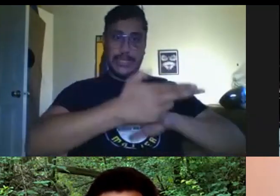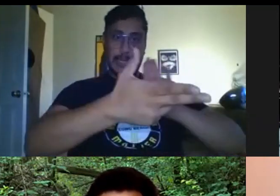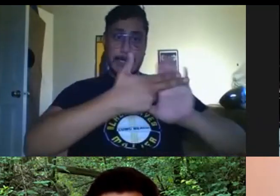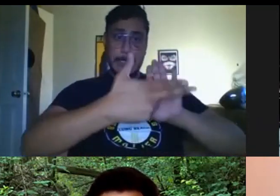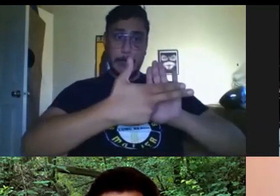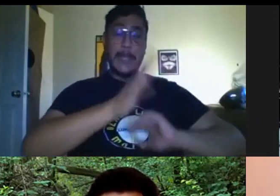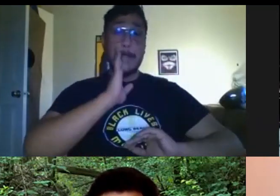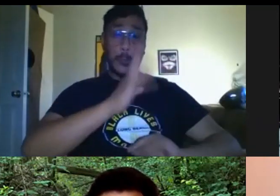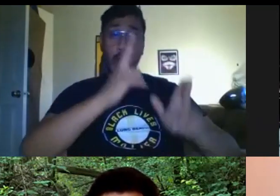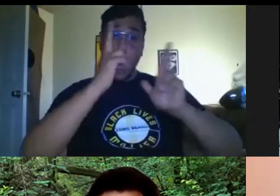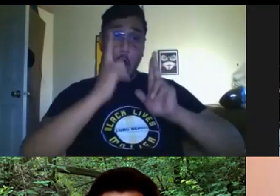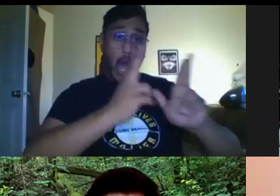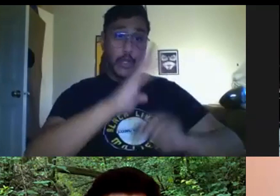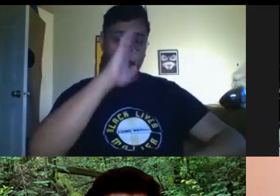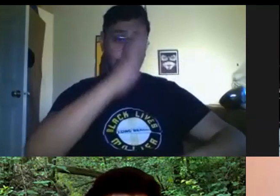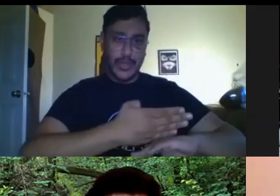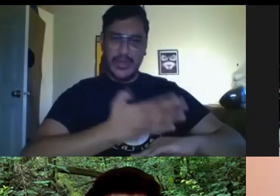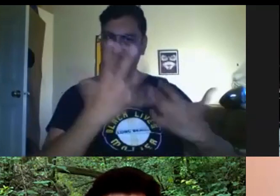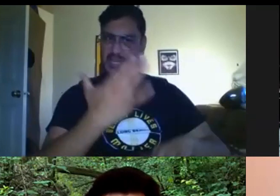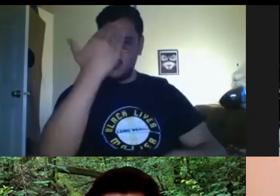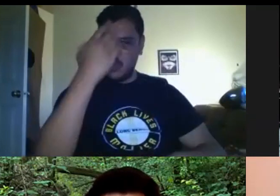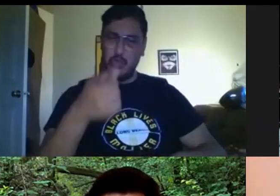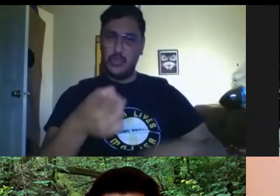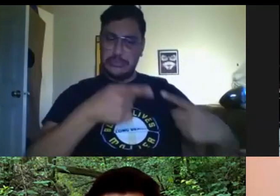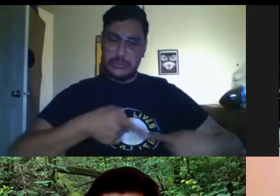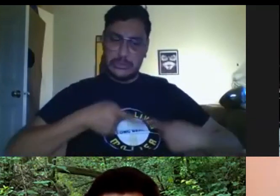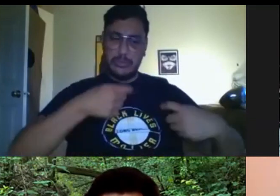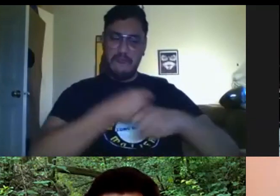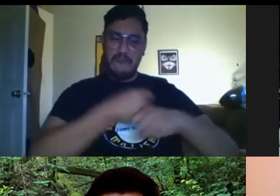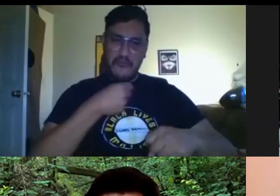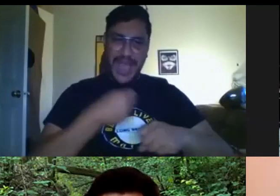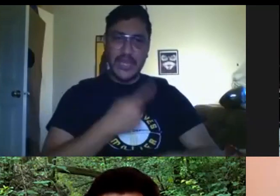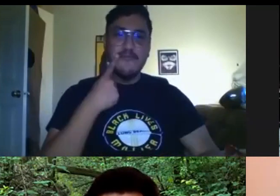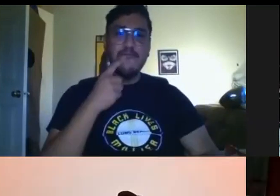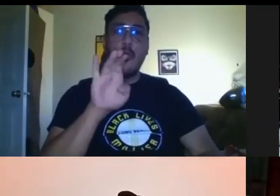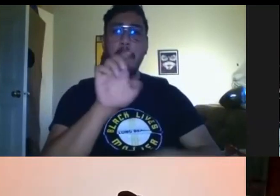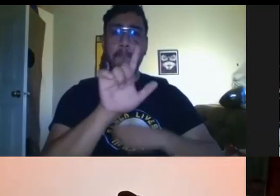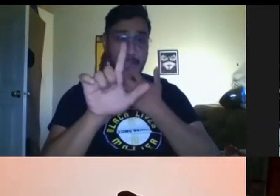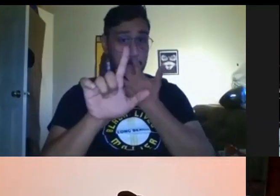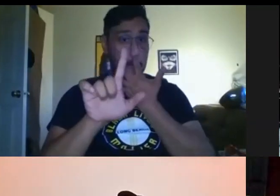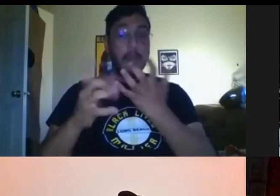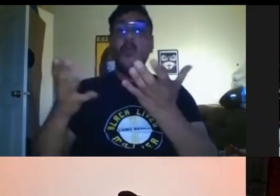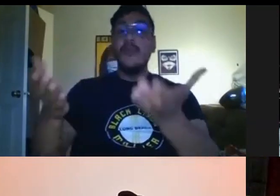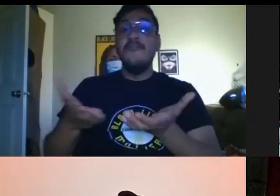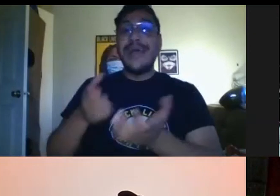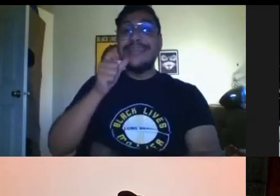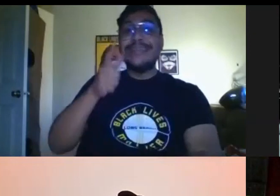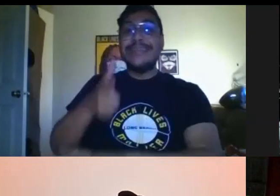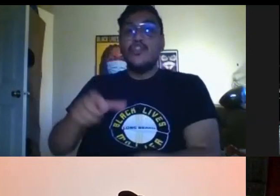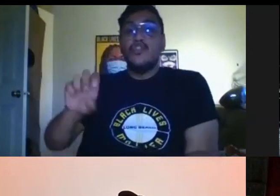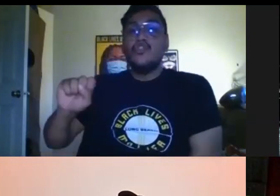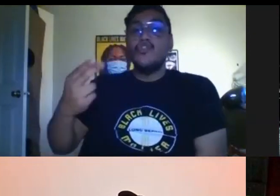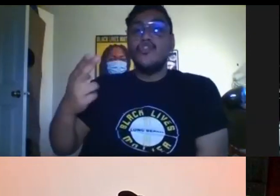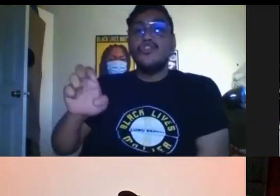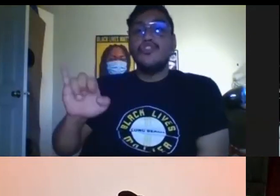know you've been fighting for this bill. We want to bring Sister Sheila into the conversation